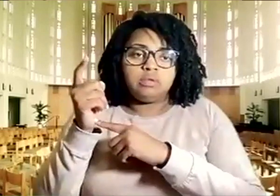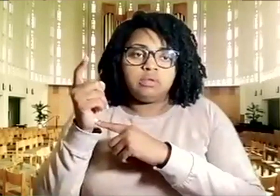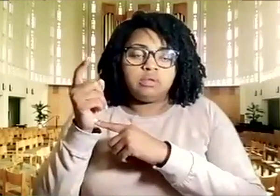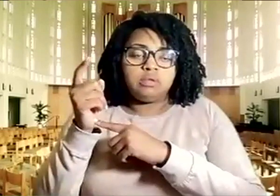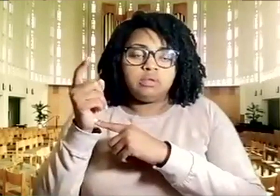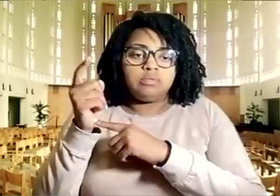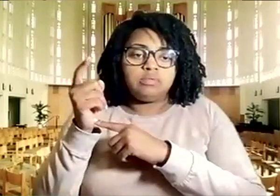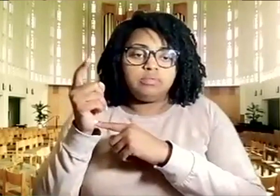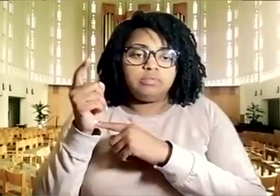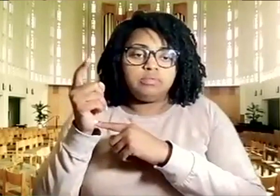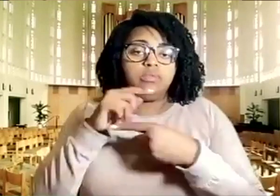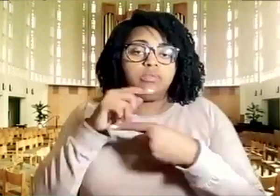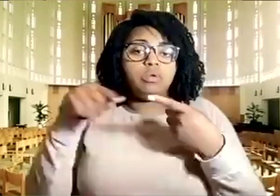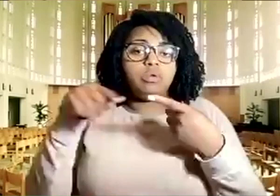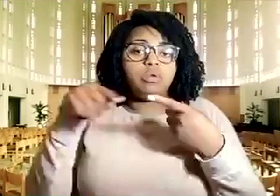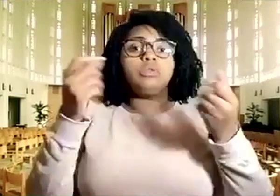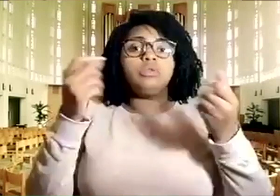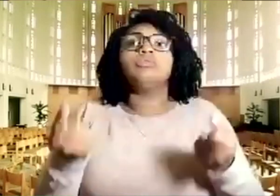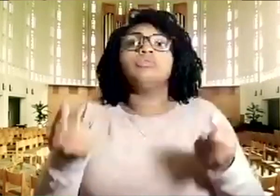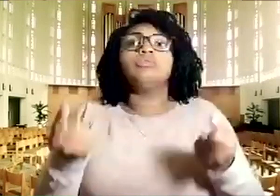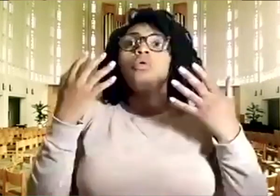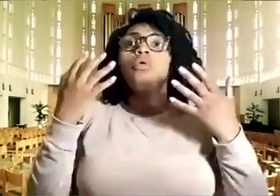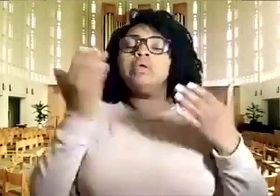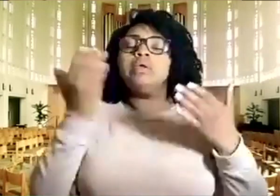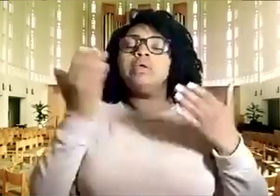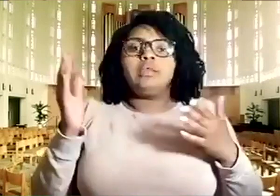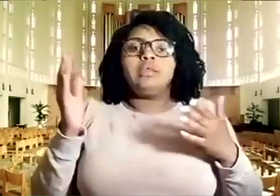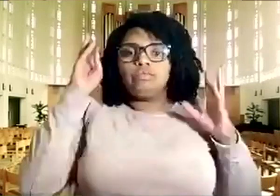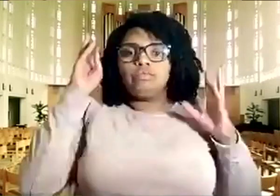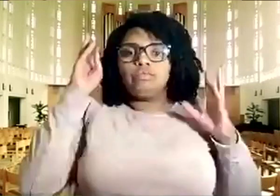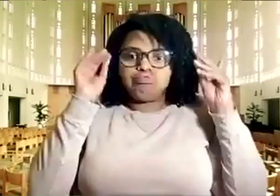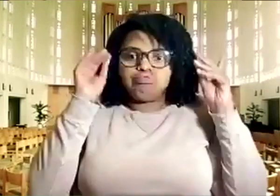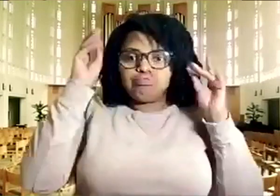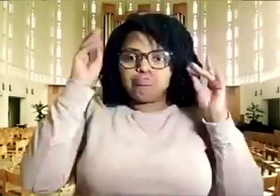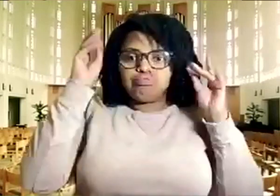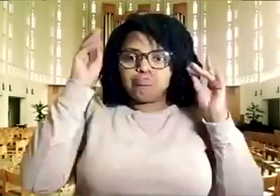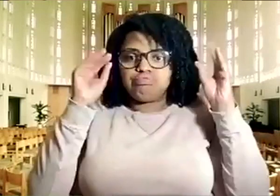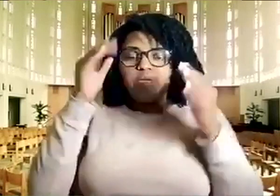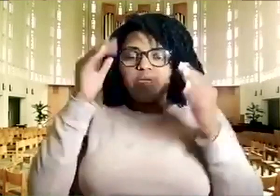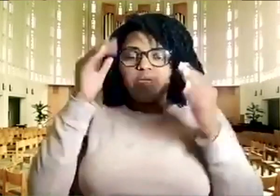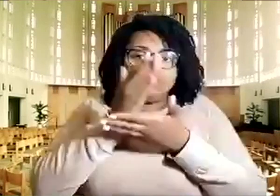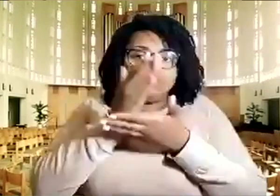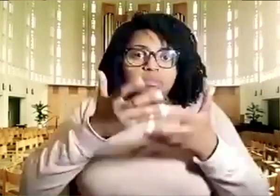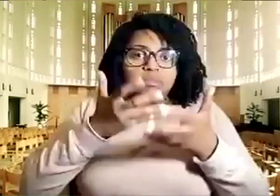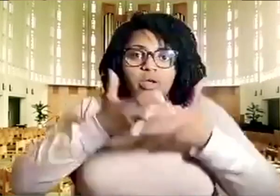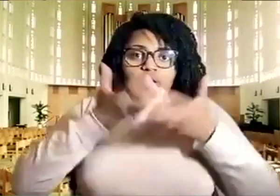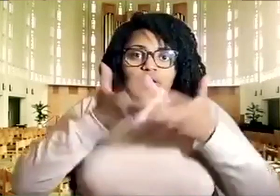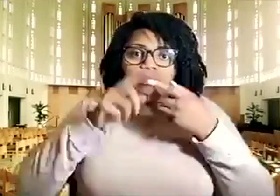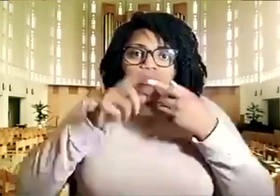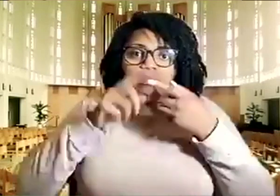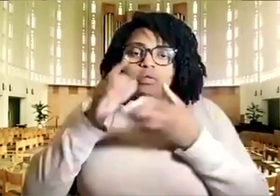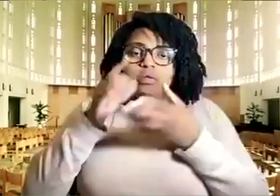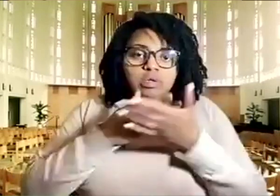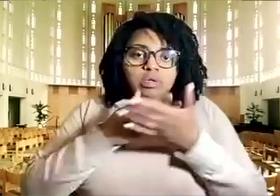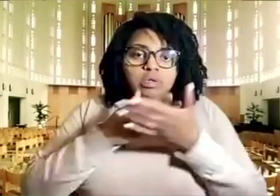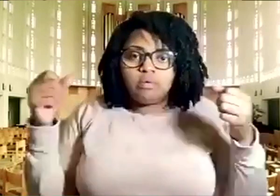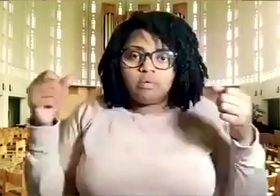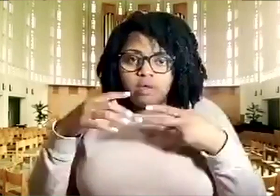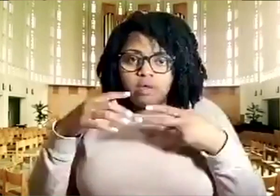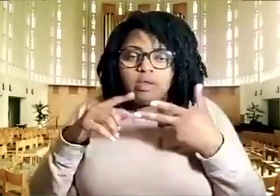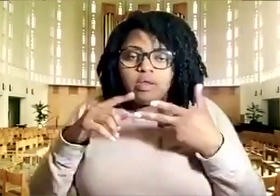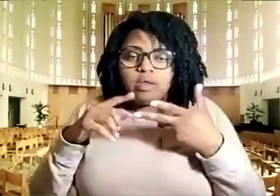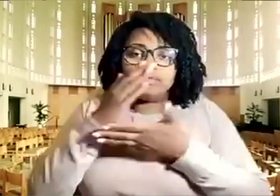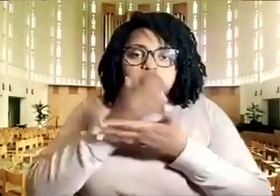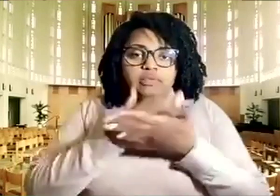When so many things are swirling in our minds, and some of us are angry, and some of us are afraid, and some of us are